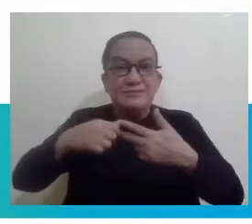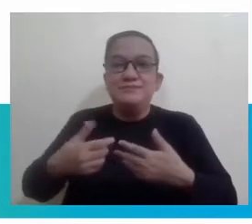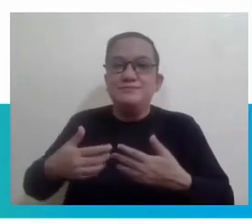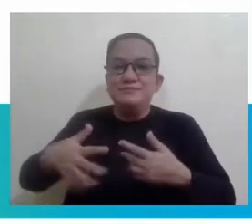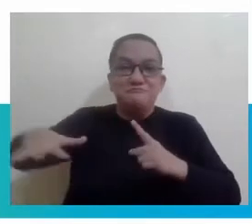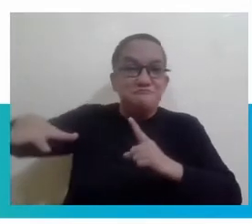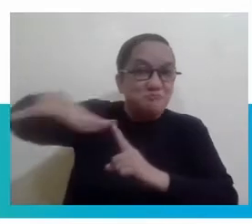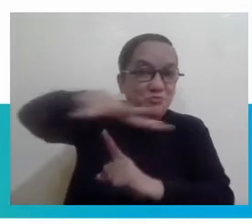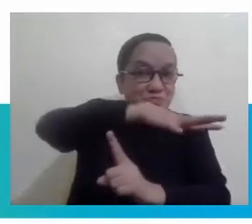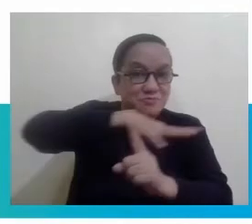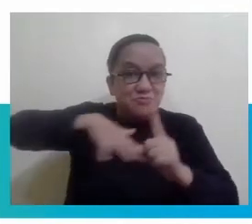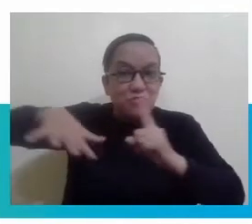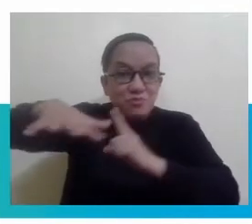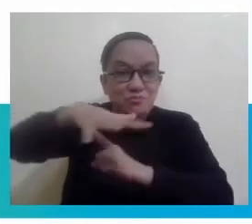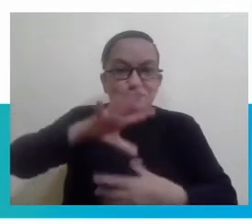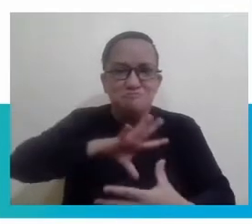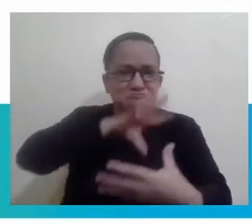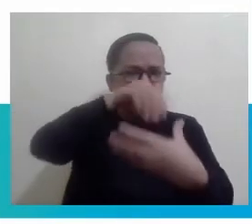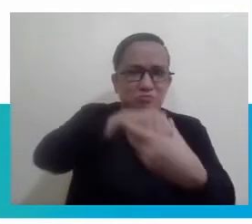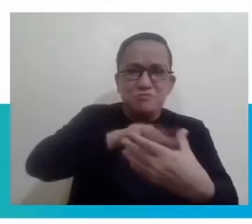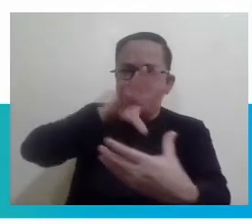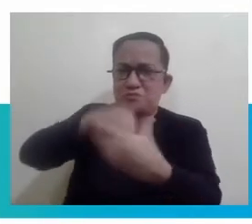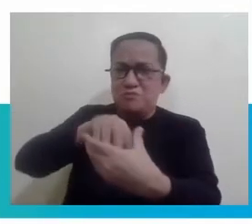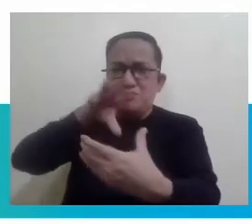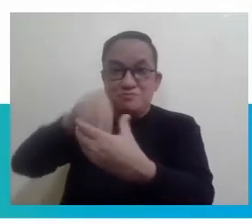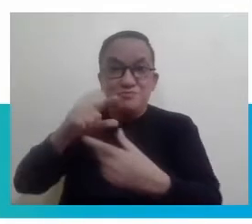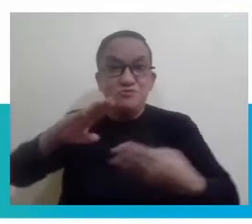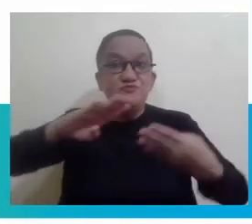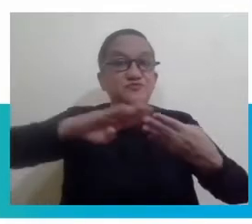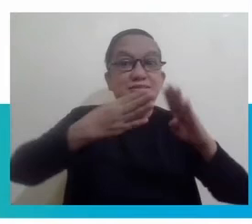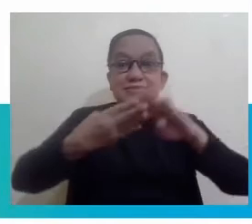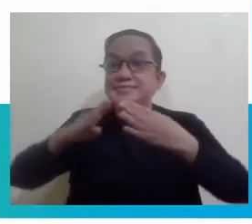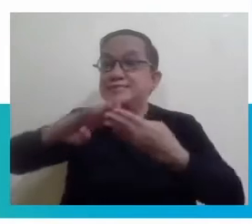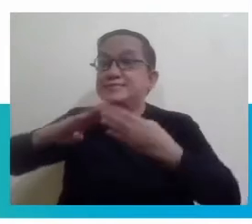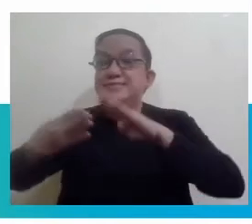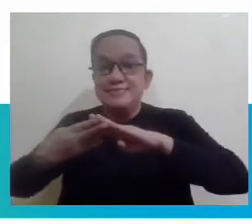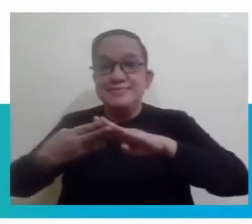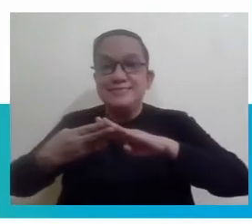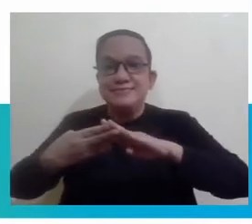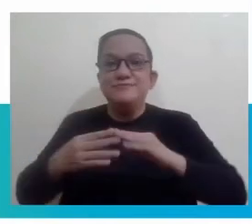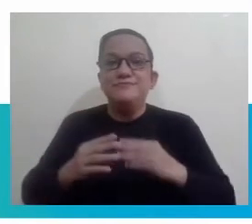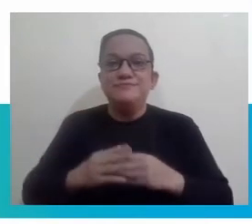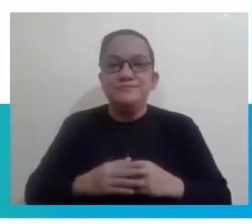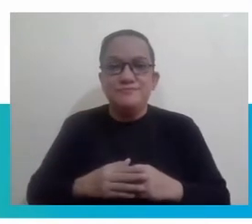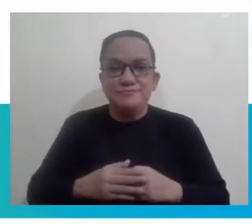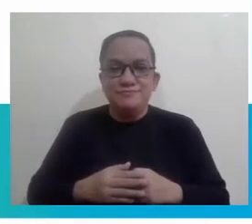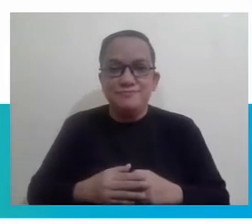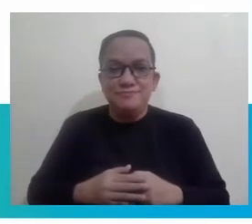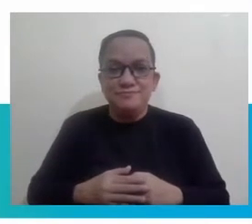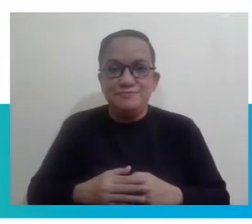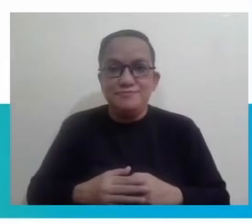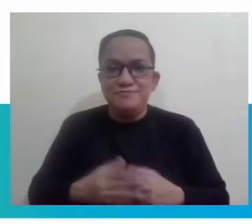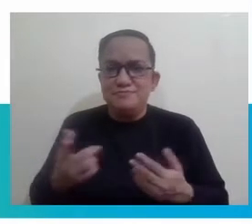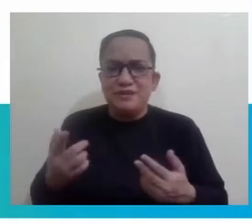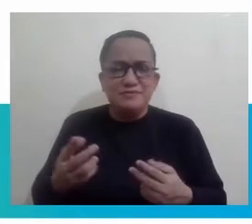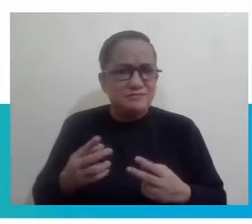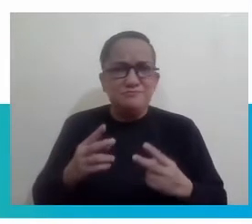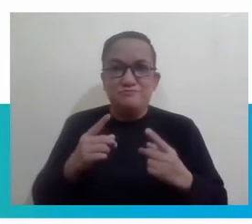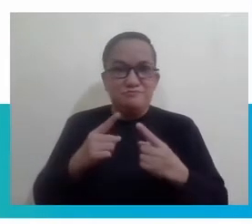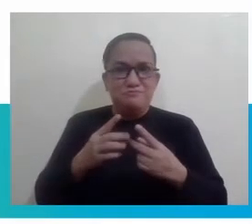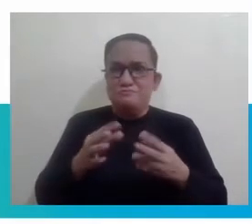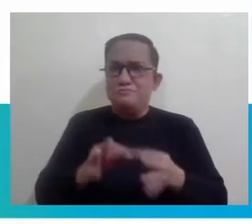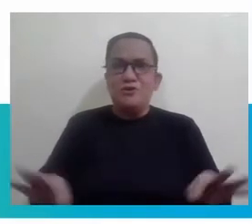build greater resilience through sustainable and inclusive approaches. And they are Ali Ferretti Tawake,